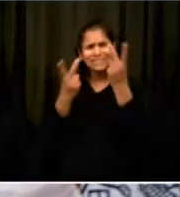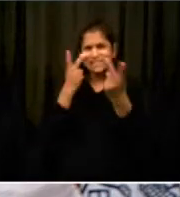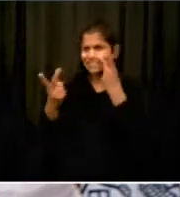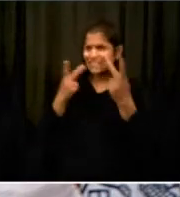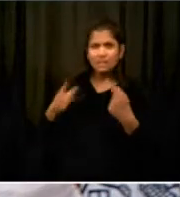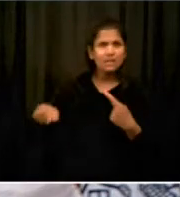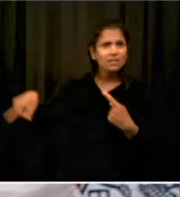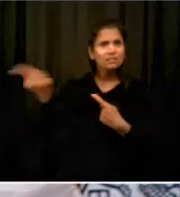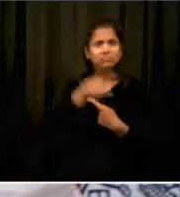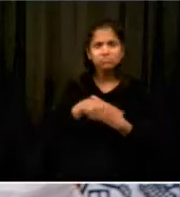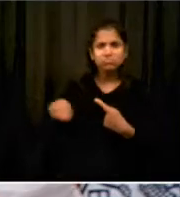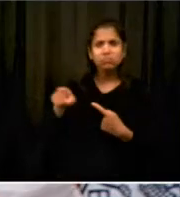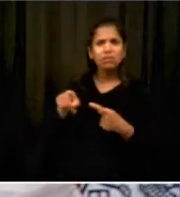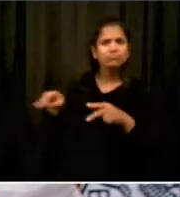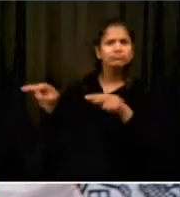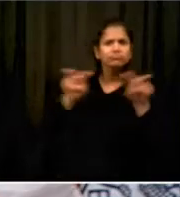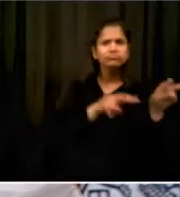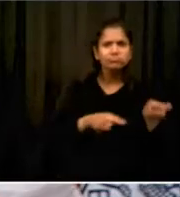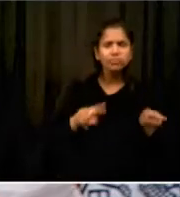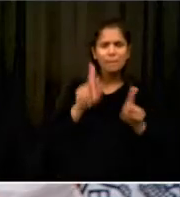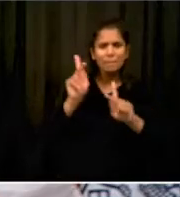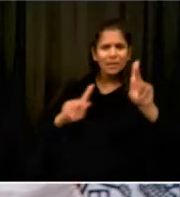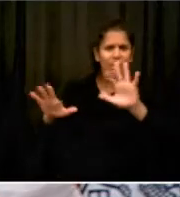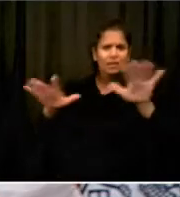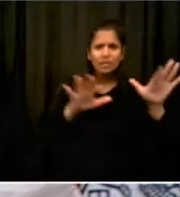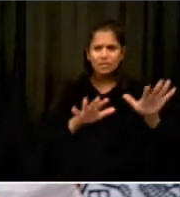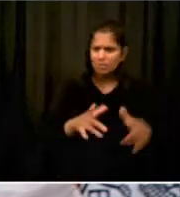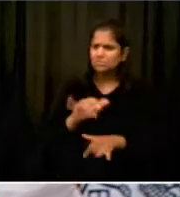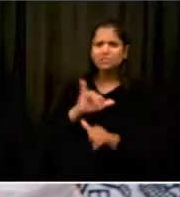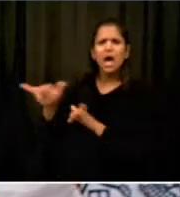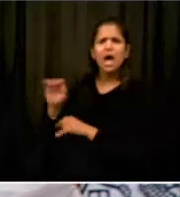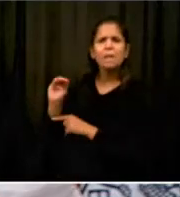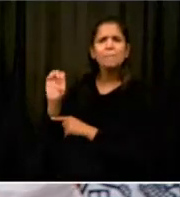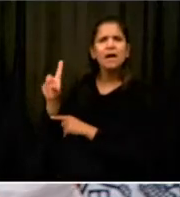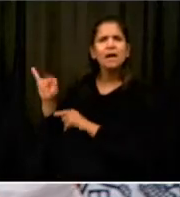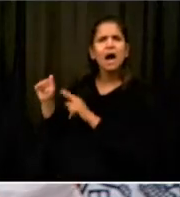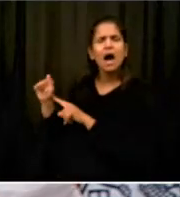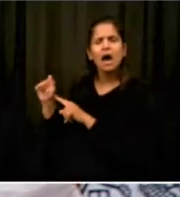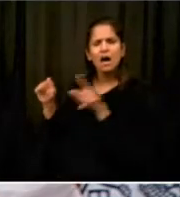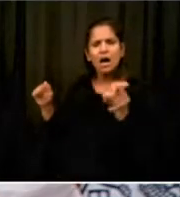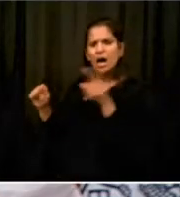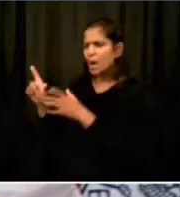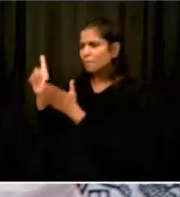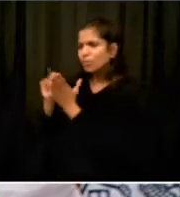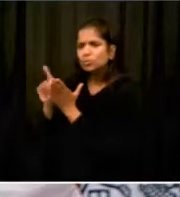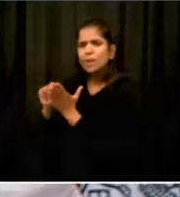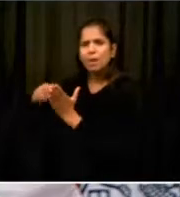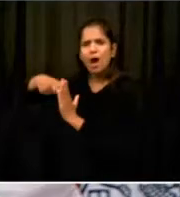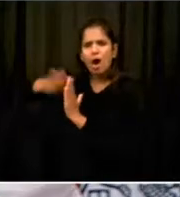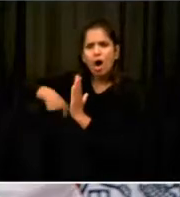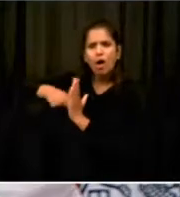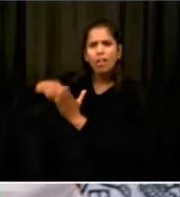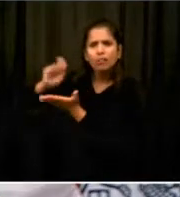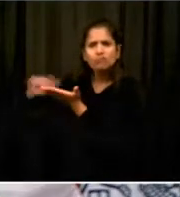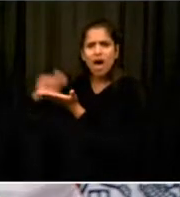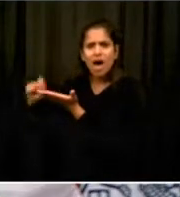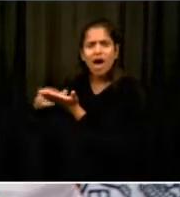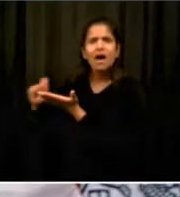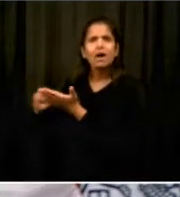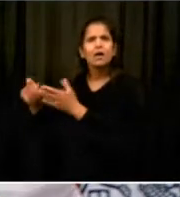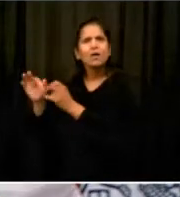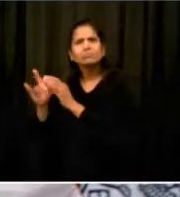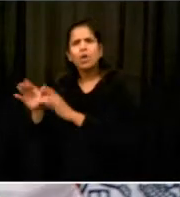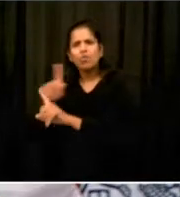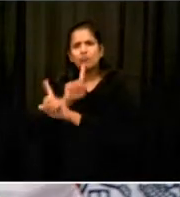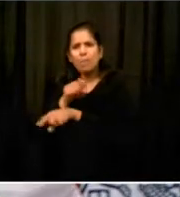Journal, Hamadia, Bloomberg, nearly every reporter who've been on these calls, you object to the premise of their questions. So how can you square